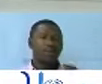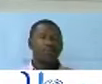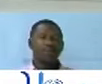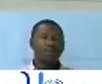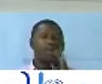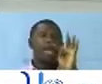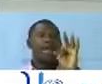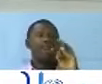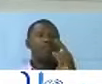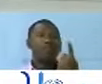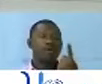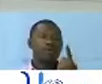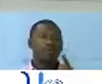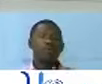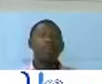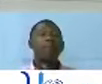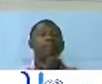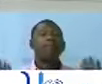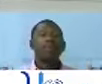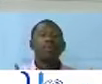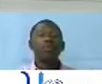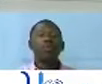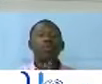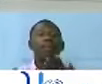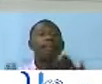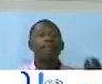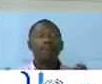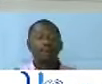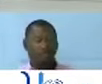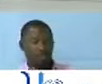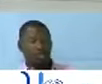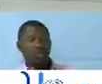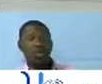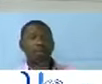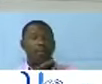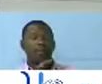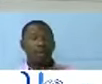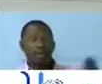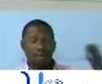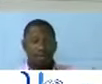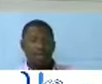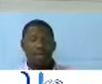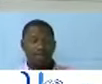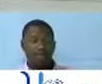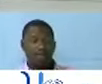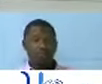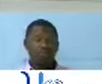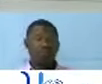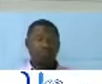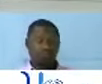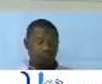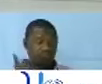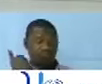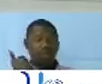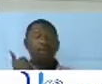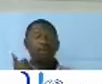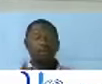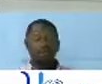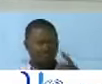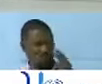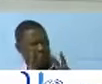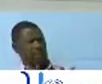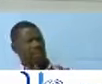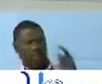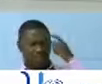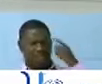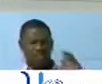guys came in with guns armed. Ñom ñep ñu ngi ñëw fofu non ñu ngi amé ay fétel. As if they're going to war. Melni ño xamné dañoy dem